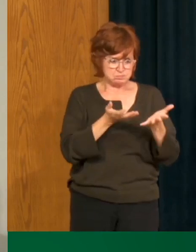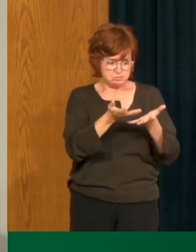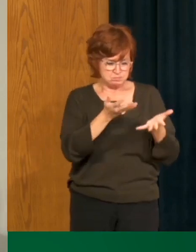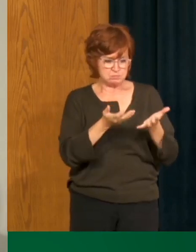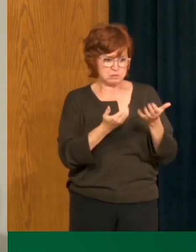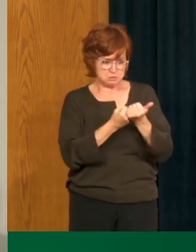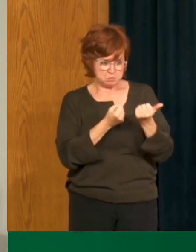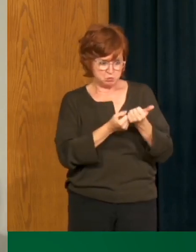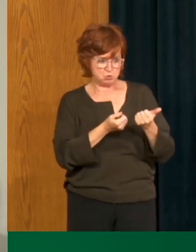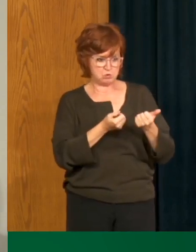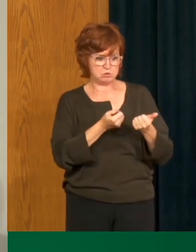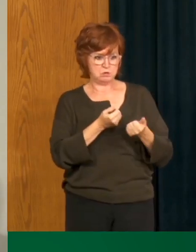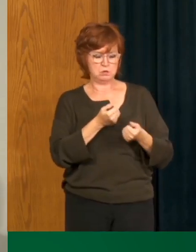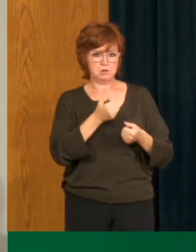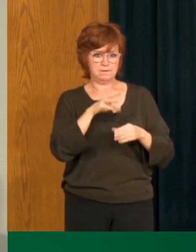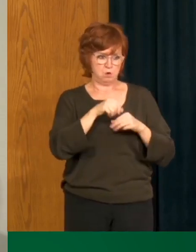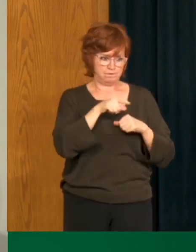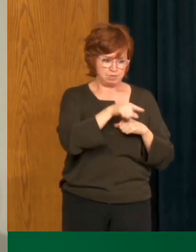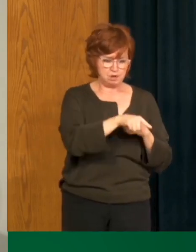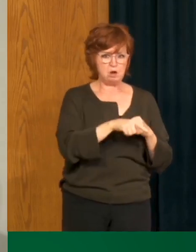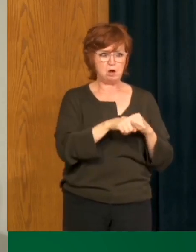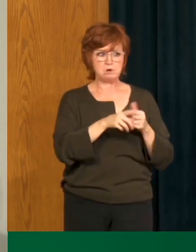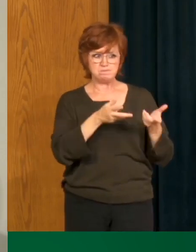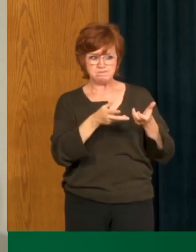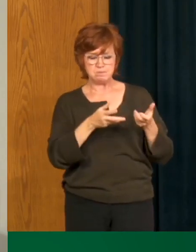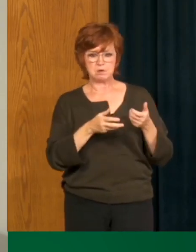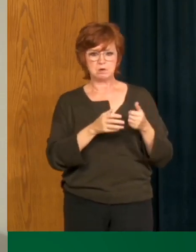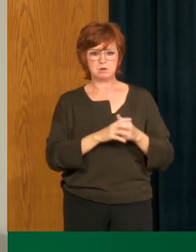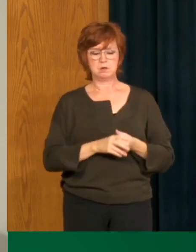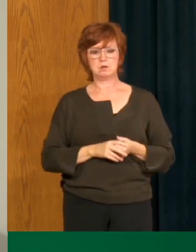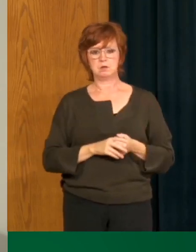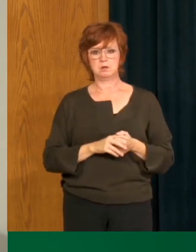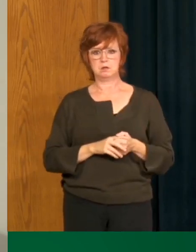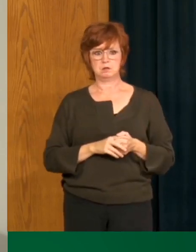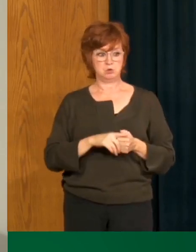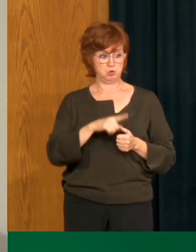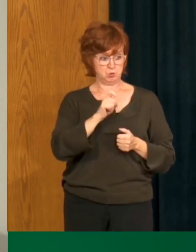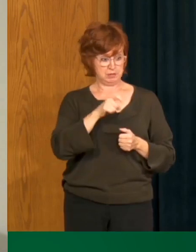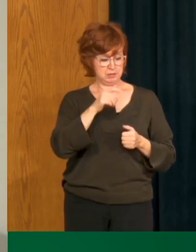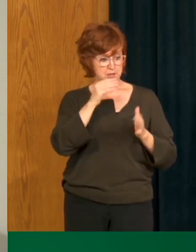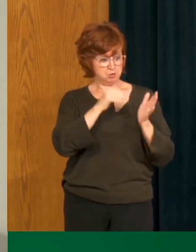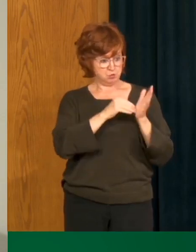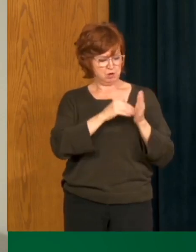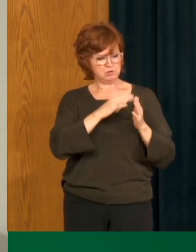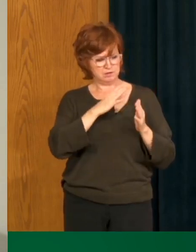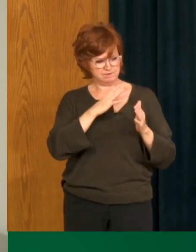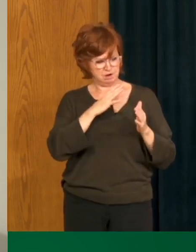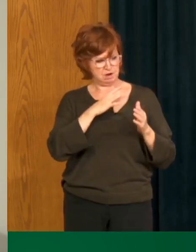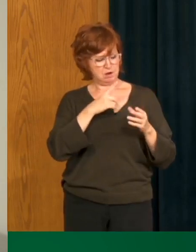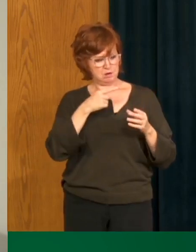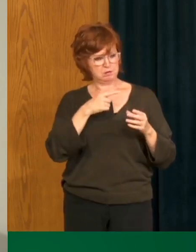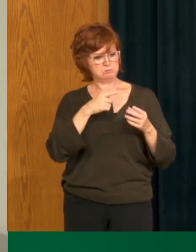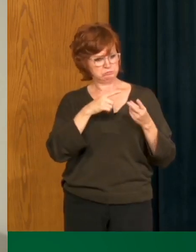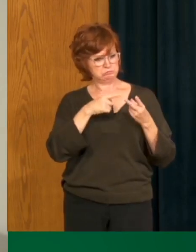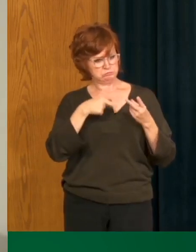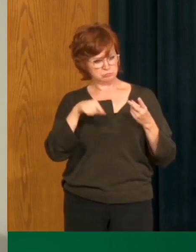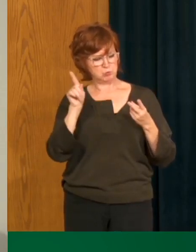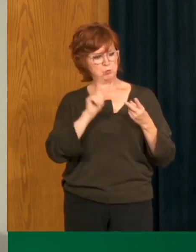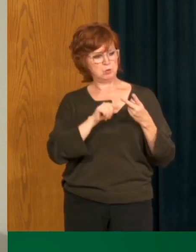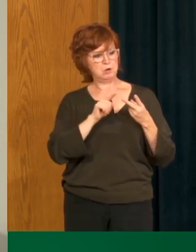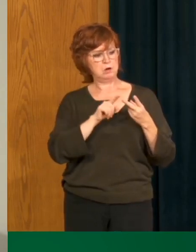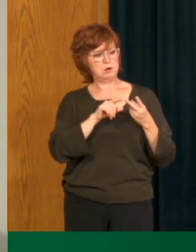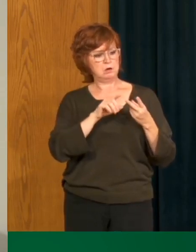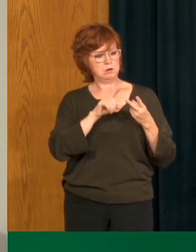obviously, if individuals need to seek health care, they can and should. You should only go shopping if you're asymptomatic. Same principles that would apply